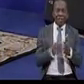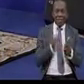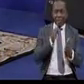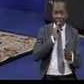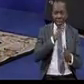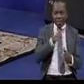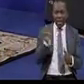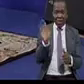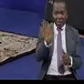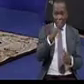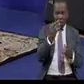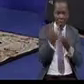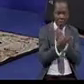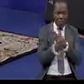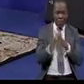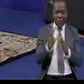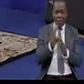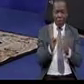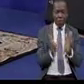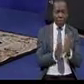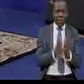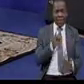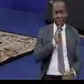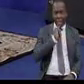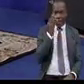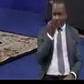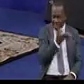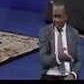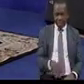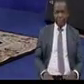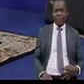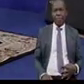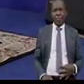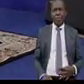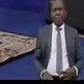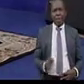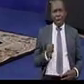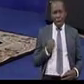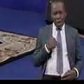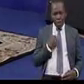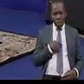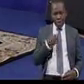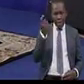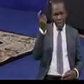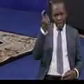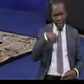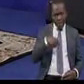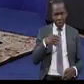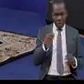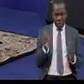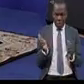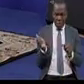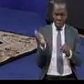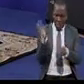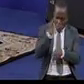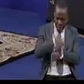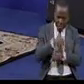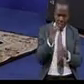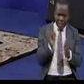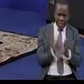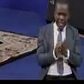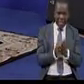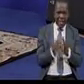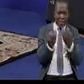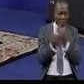is still there. And we need to subdue that free will. No, I will not do that. I'm a child of God, I will not go